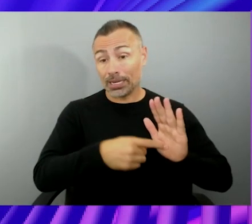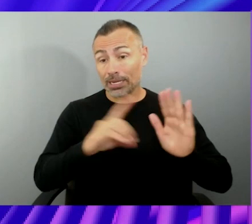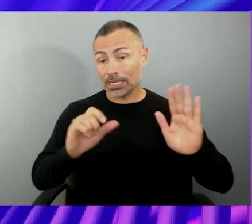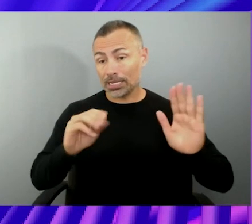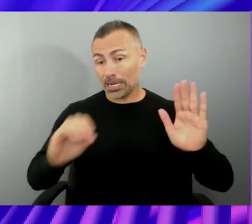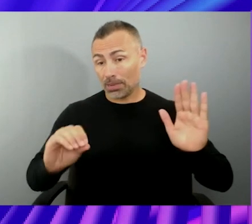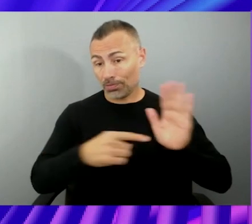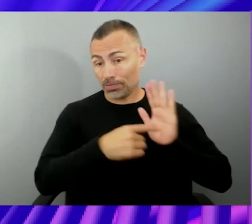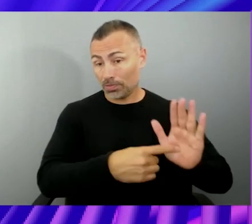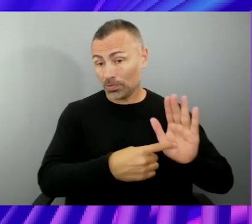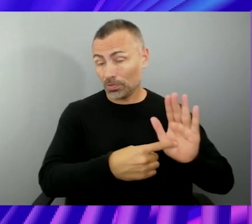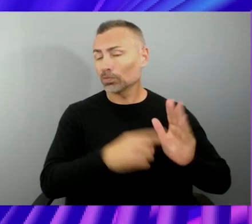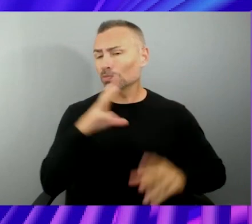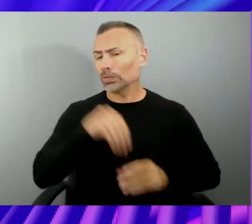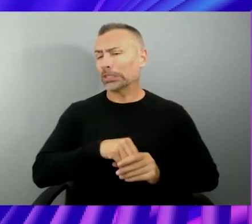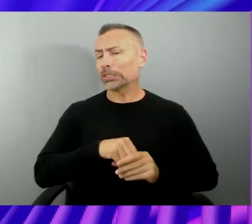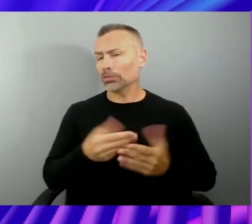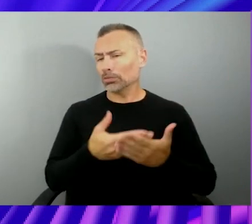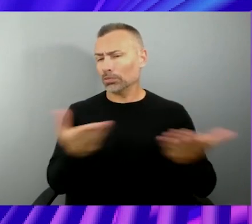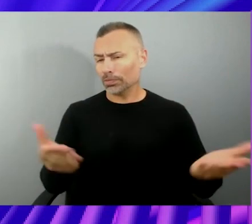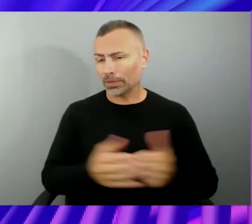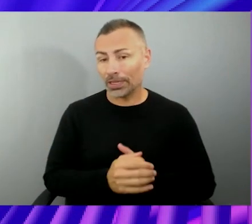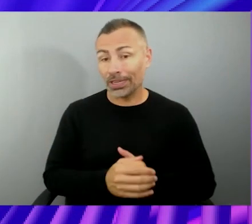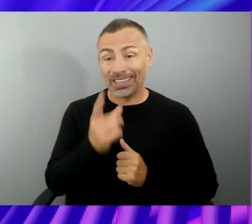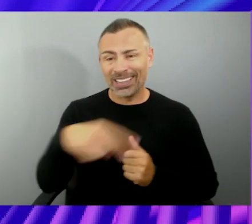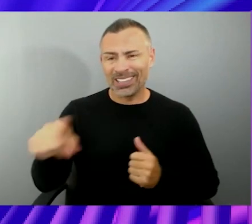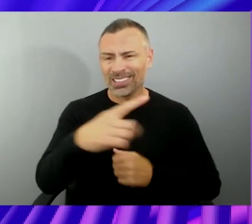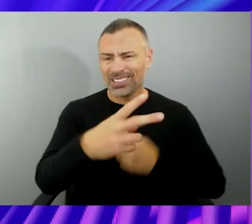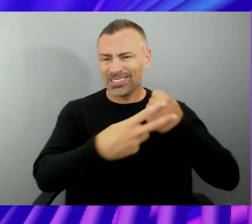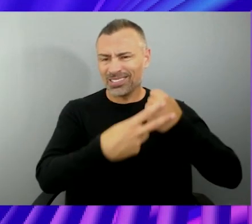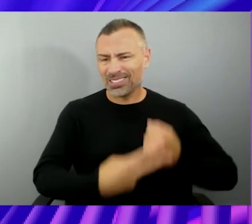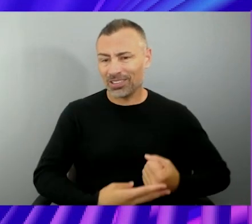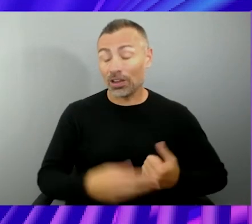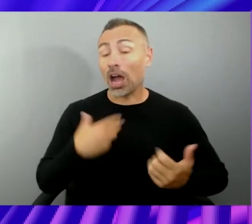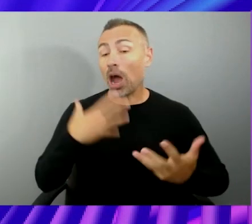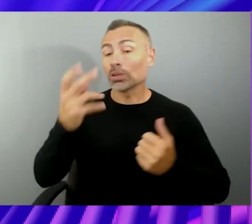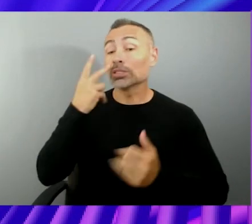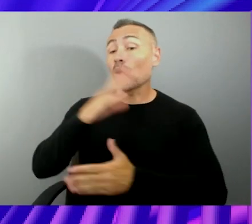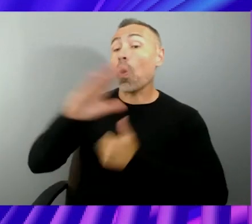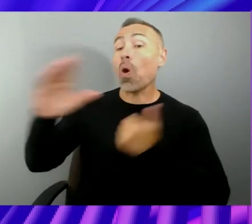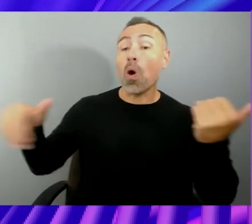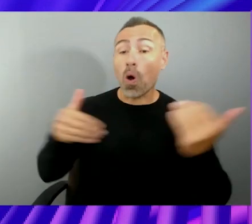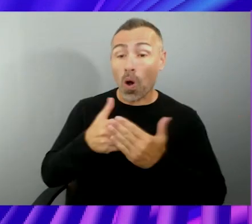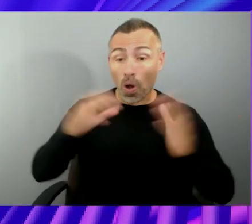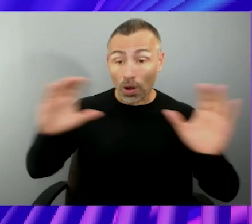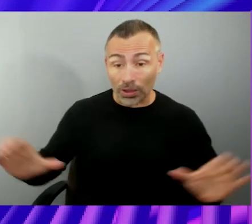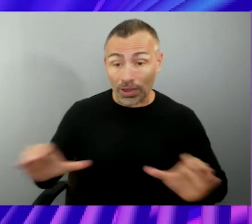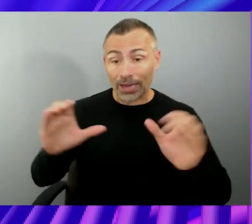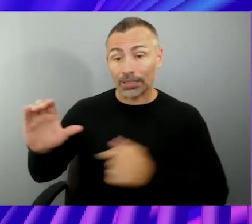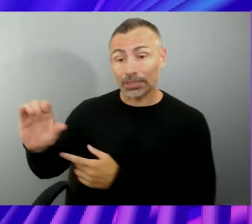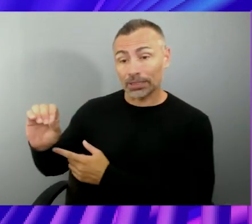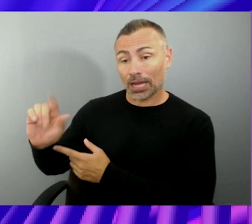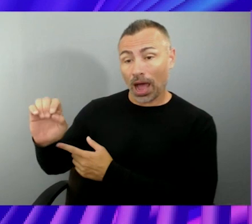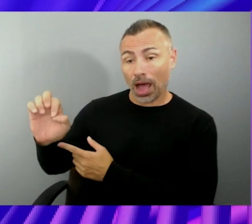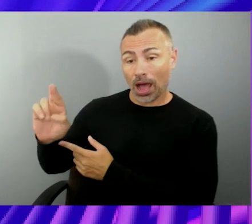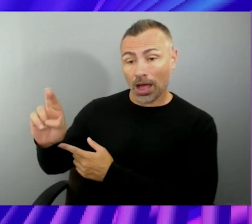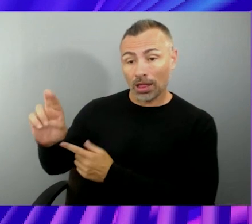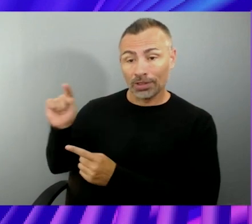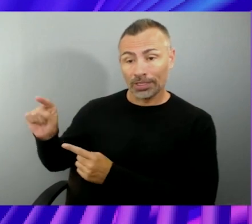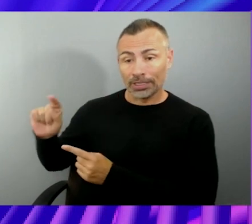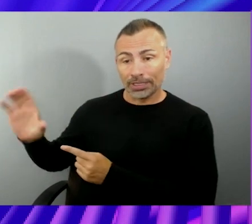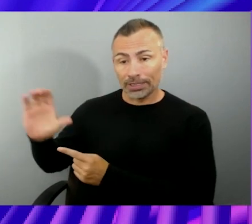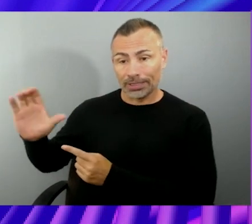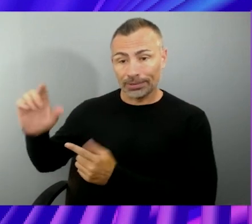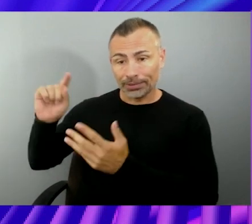saved off. So for example, I want to see all actions that Oliver did. Yeah. Well, in that case, I'm going to go ahead and use the demo query